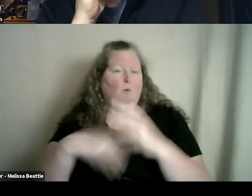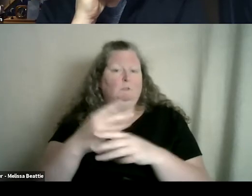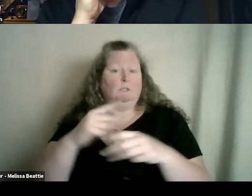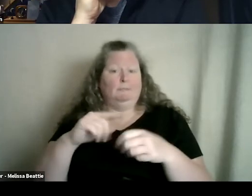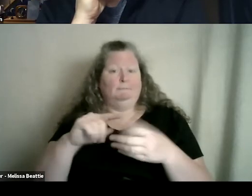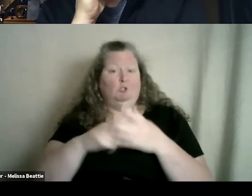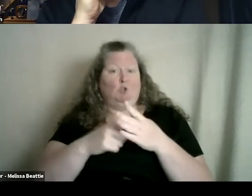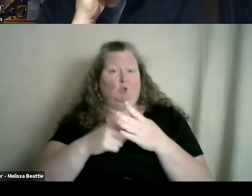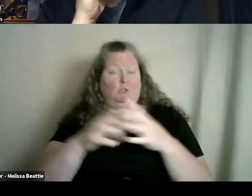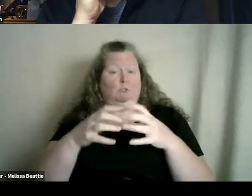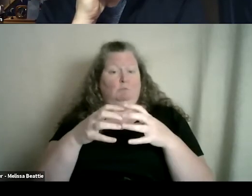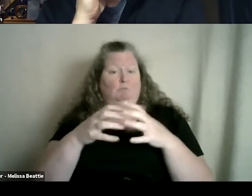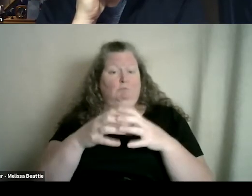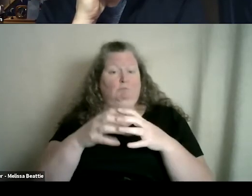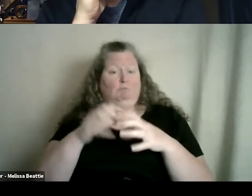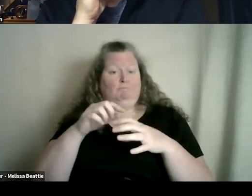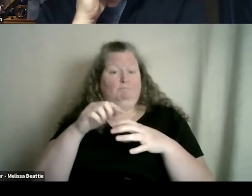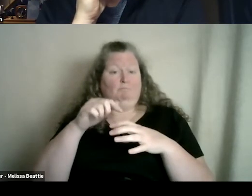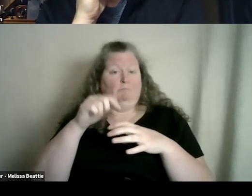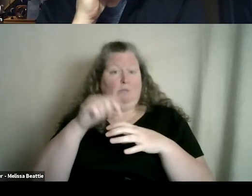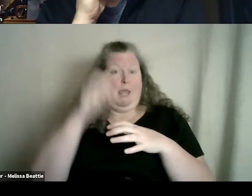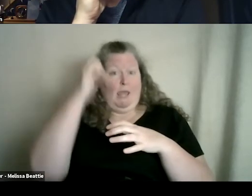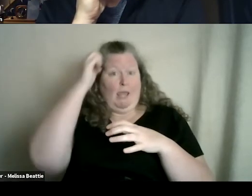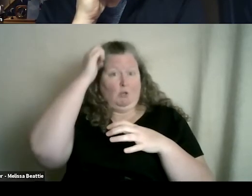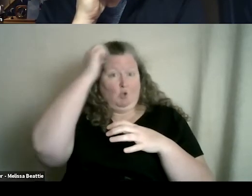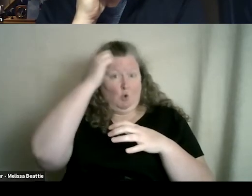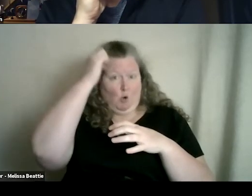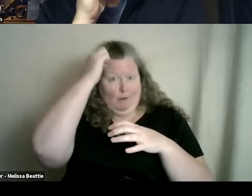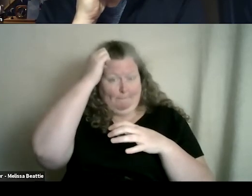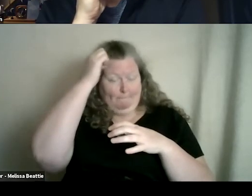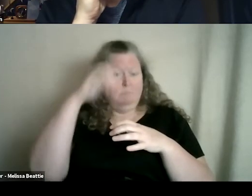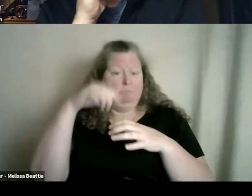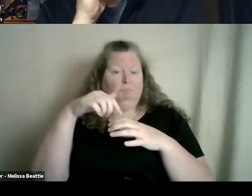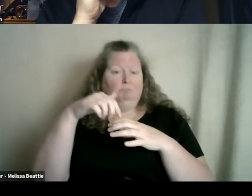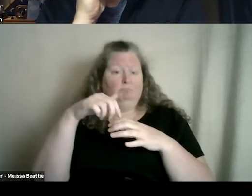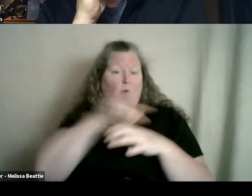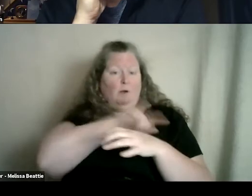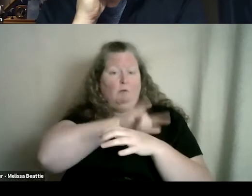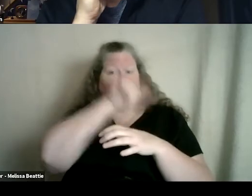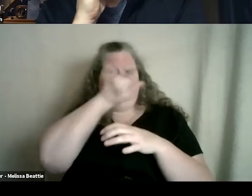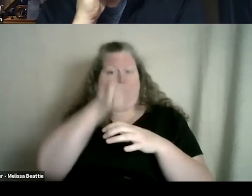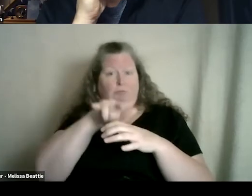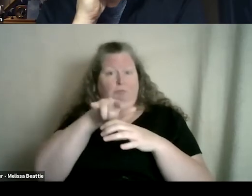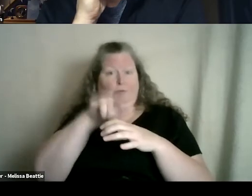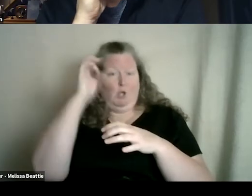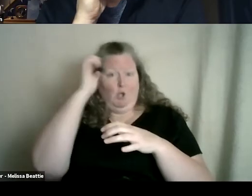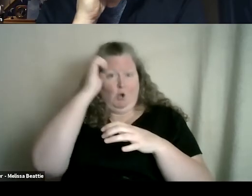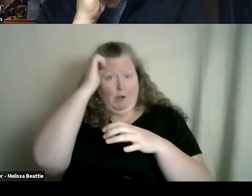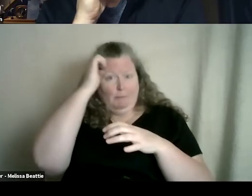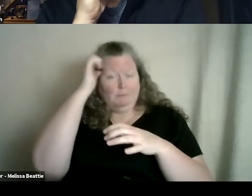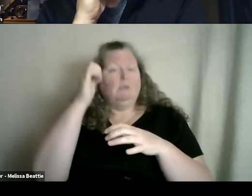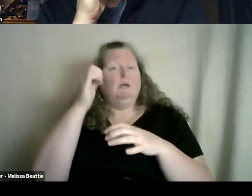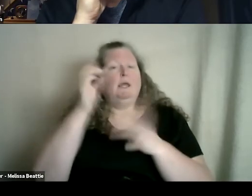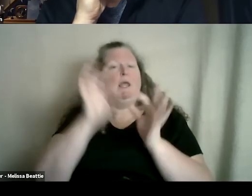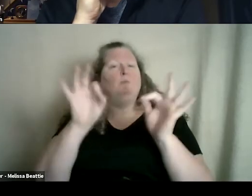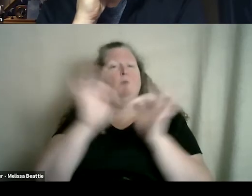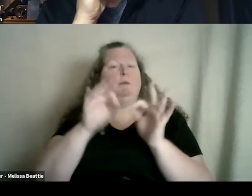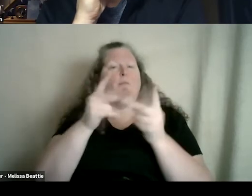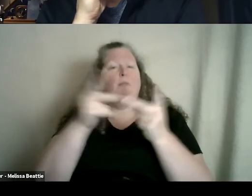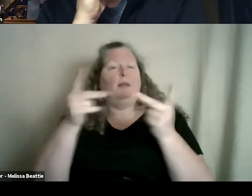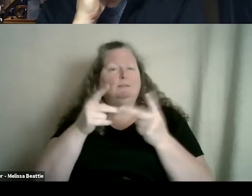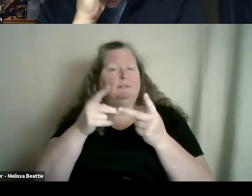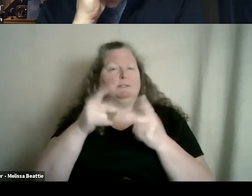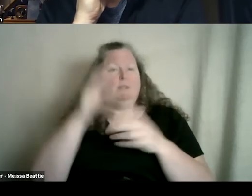starts in Europe. So we're taking the plane, we're going to Europe, we're stopping at key destinations. Go Europe, you